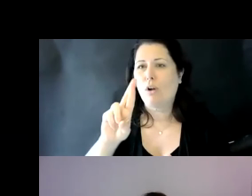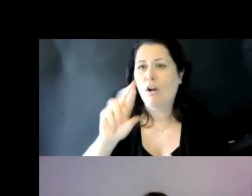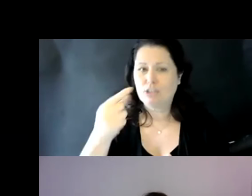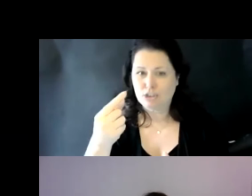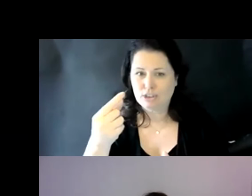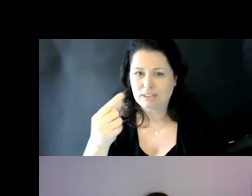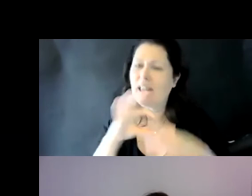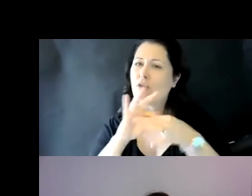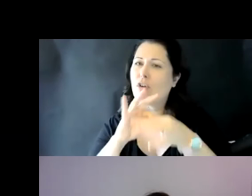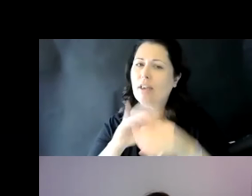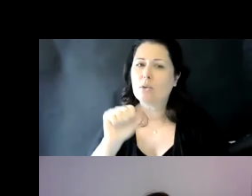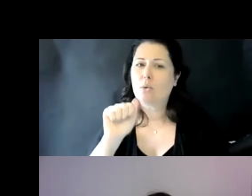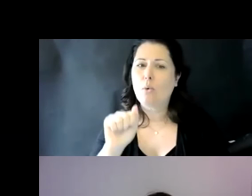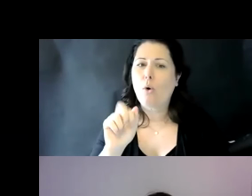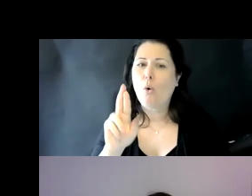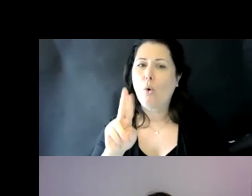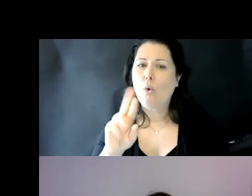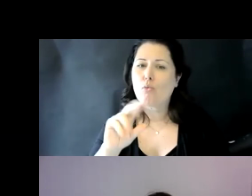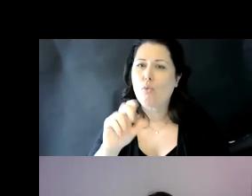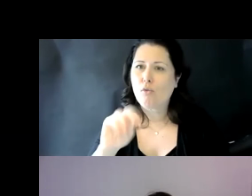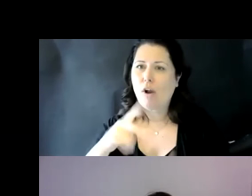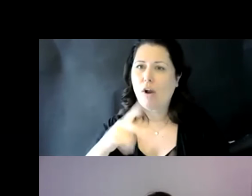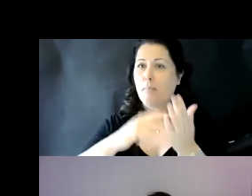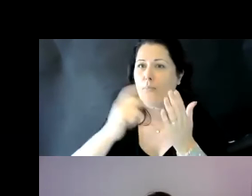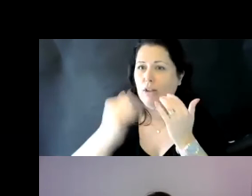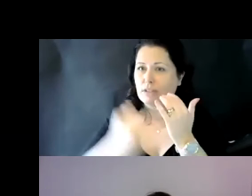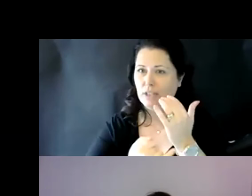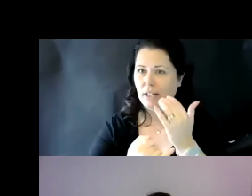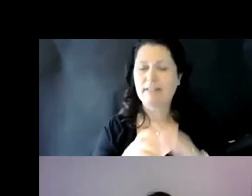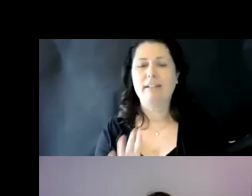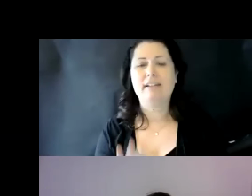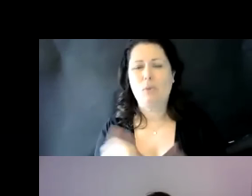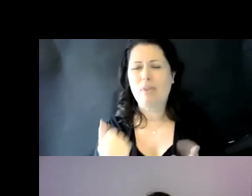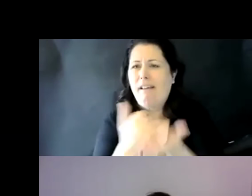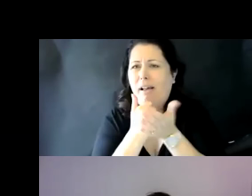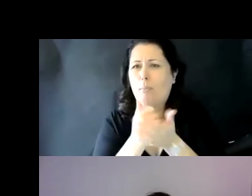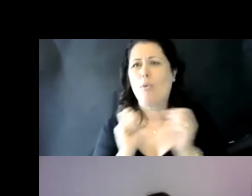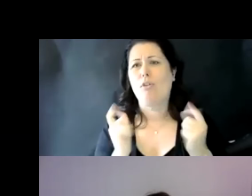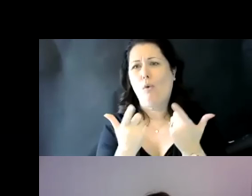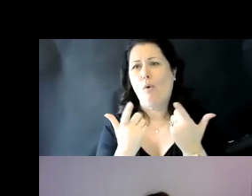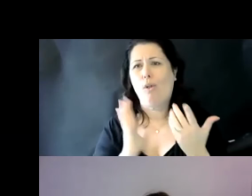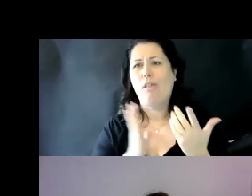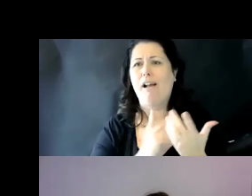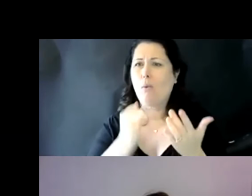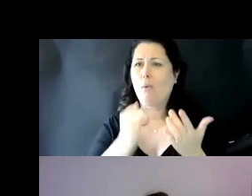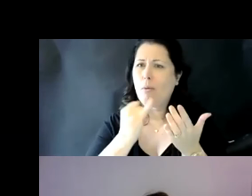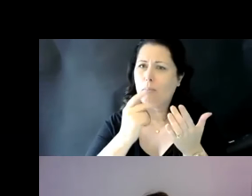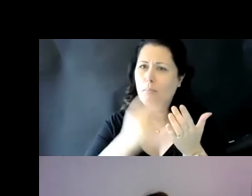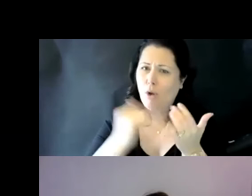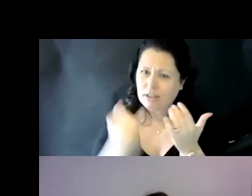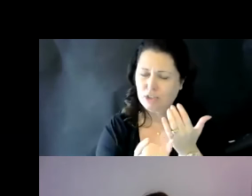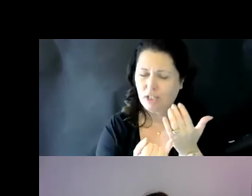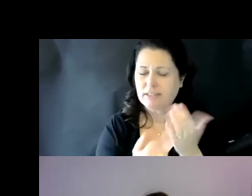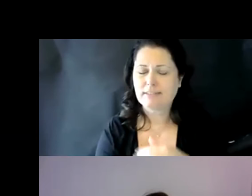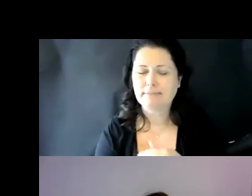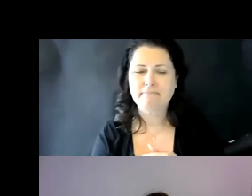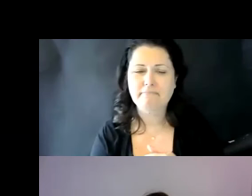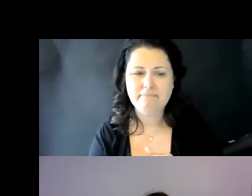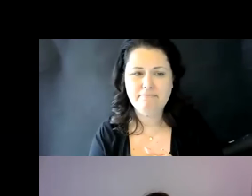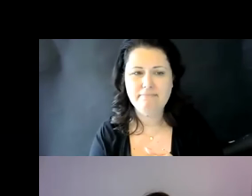of people with personal experience of addiction who help us with all our projects, and particularly those that I'm talking about this afternoon.